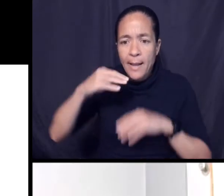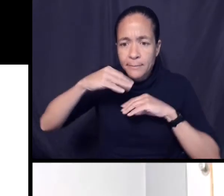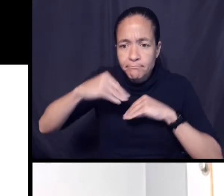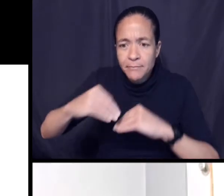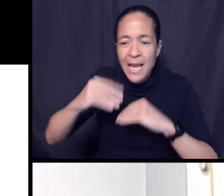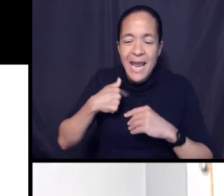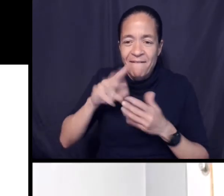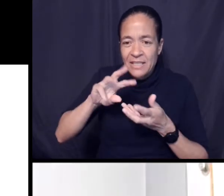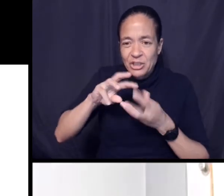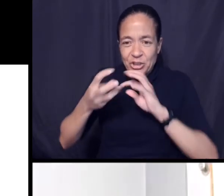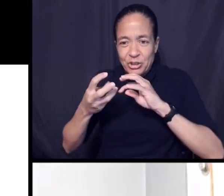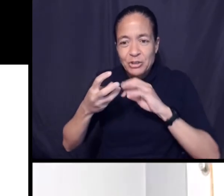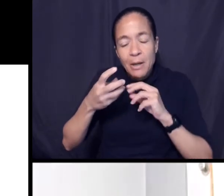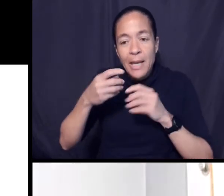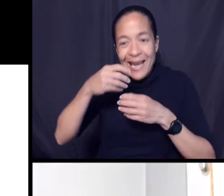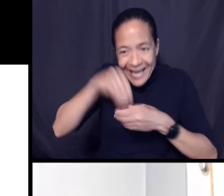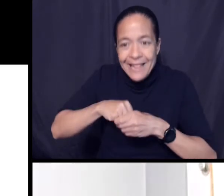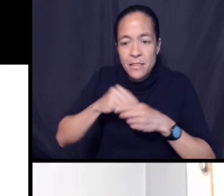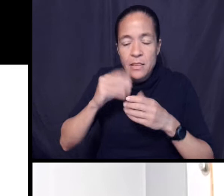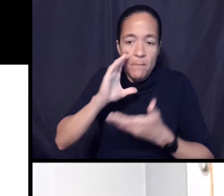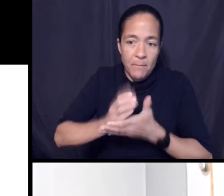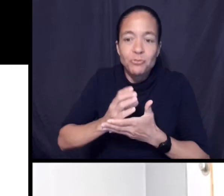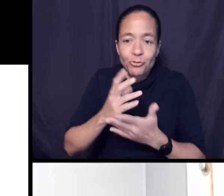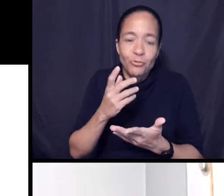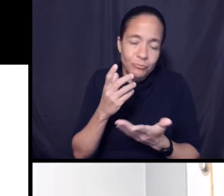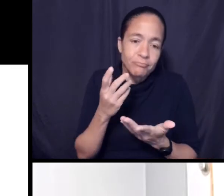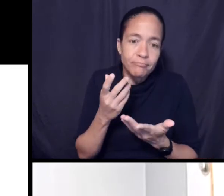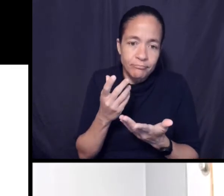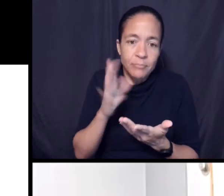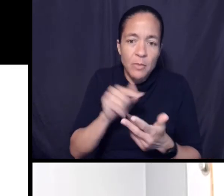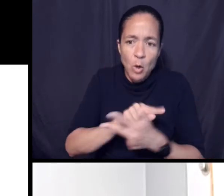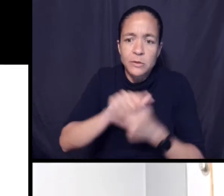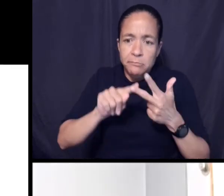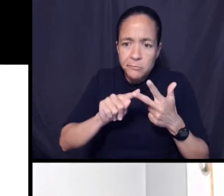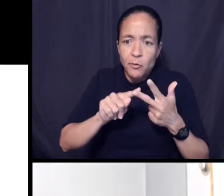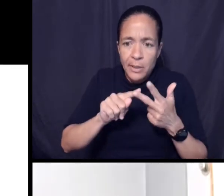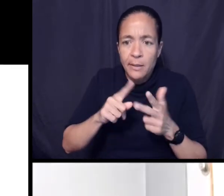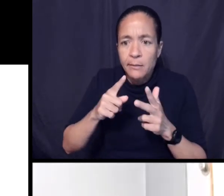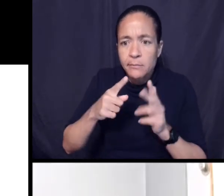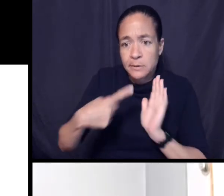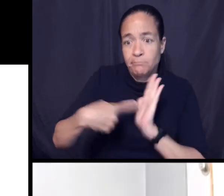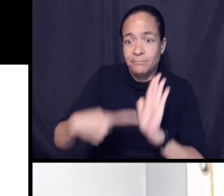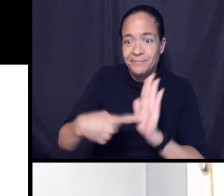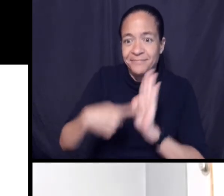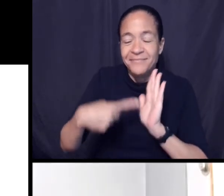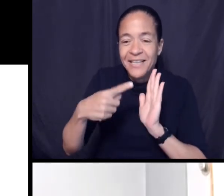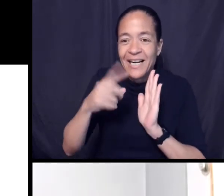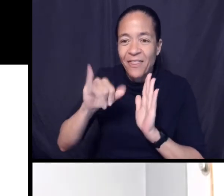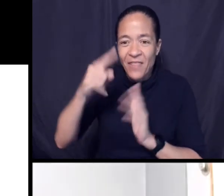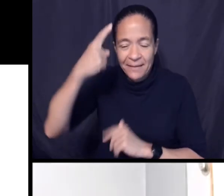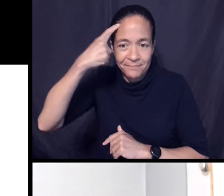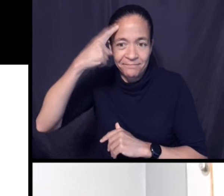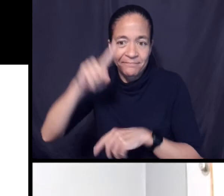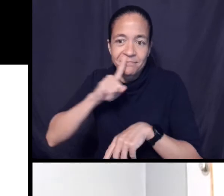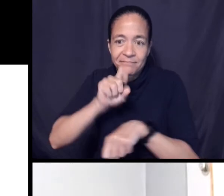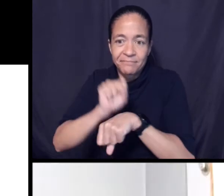brain imaging findings in the first month of life. These would be the three most important predictors of which are the